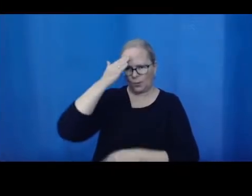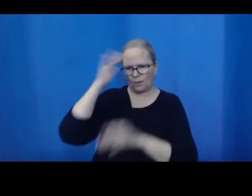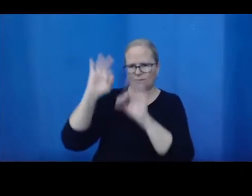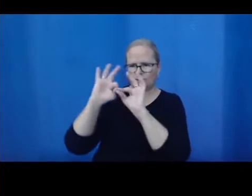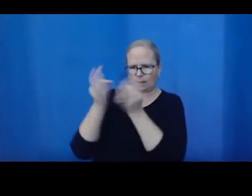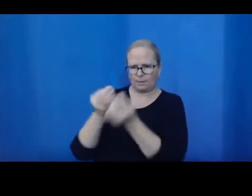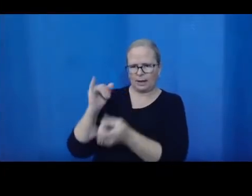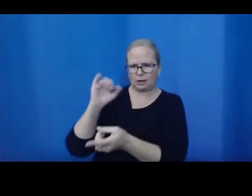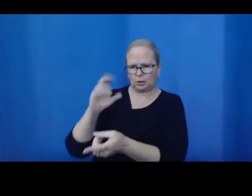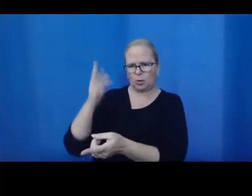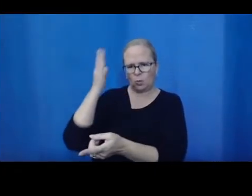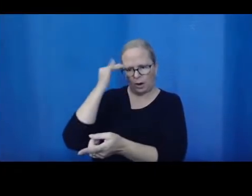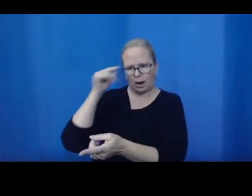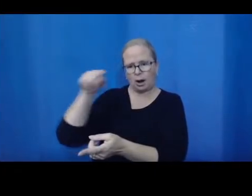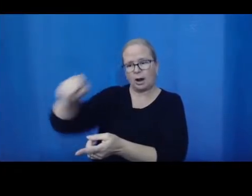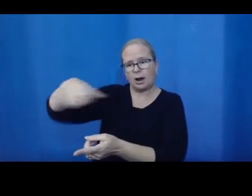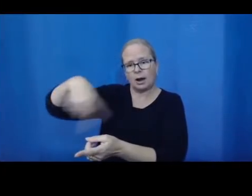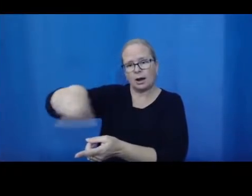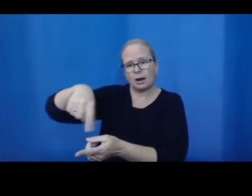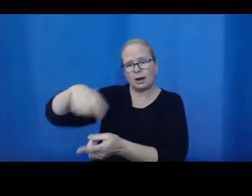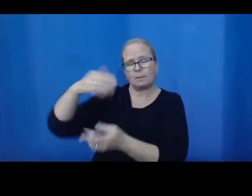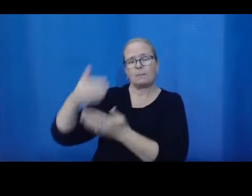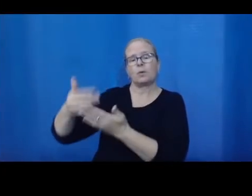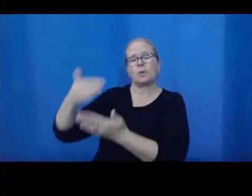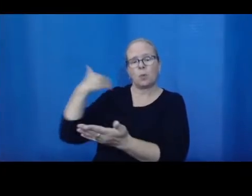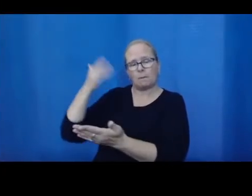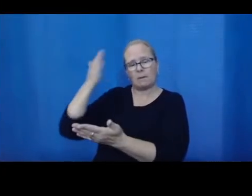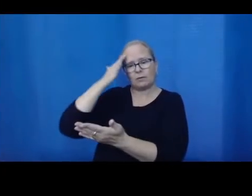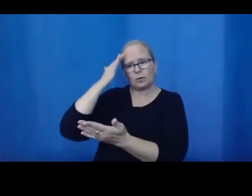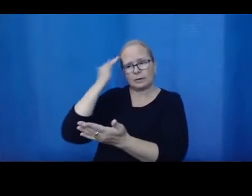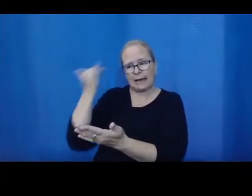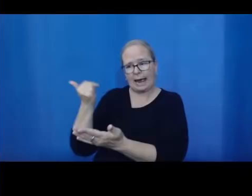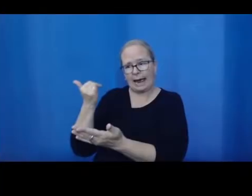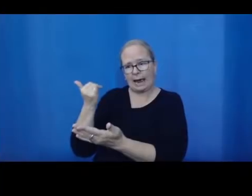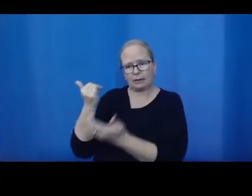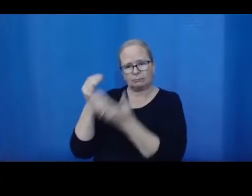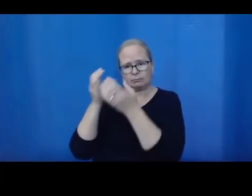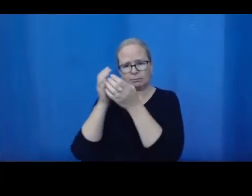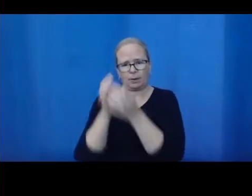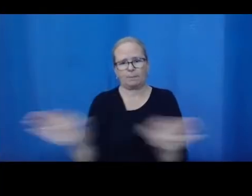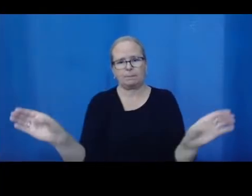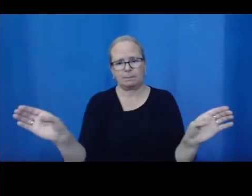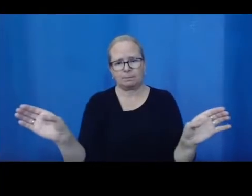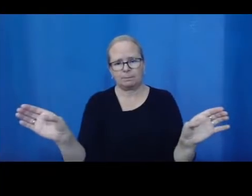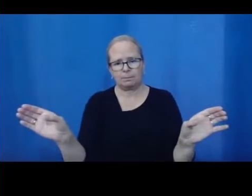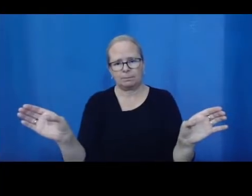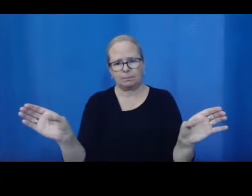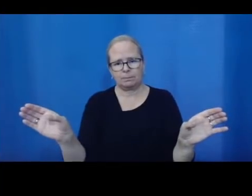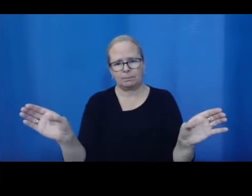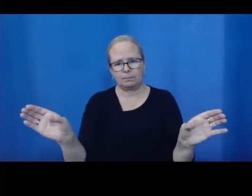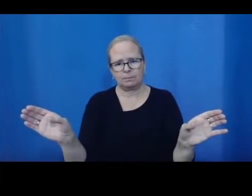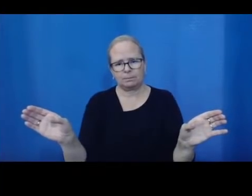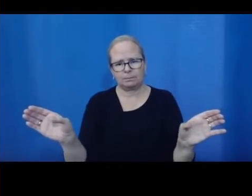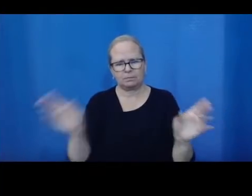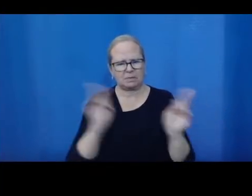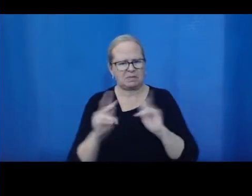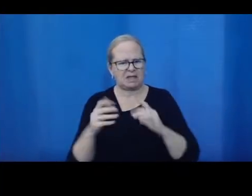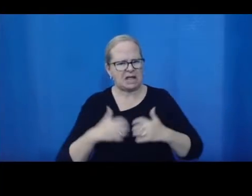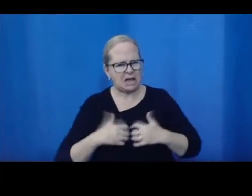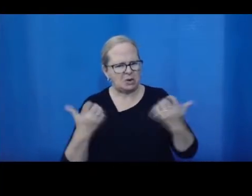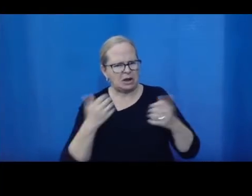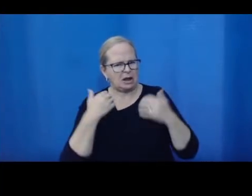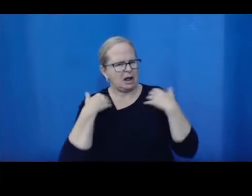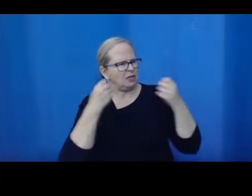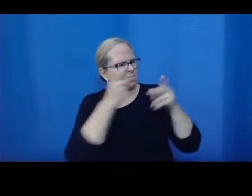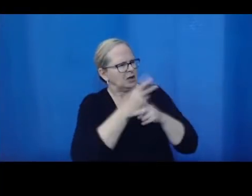a lot of, being angry at healthcare workers, intensive care workers. There's a